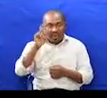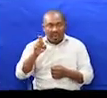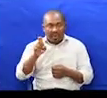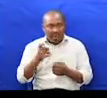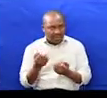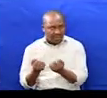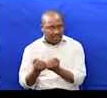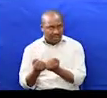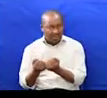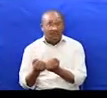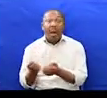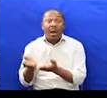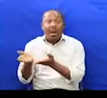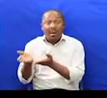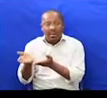It gave the